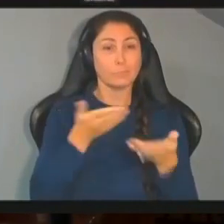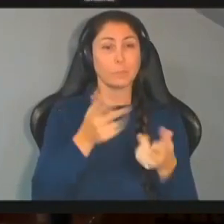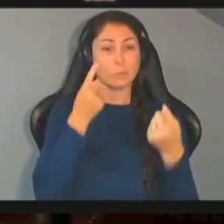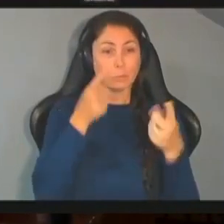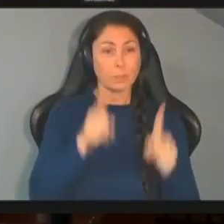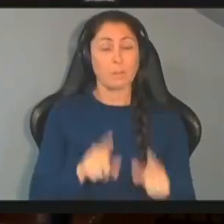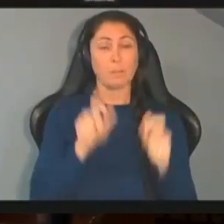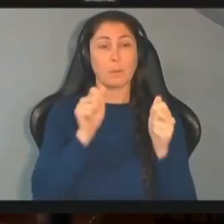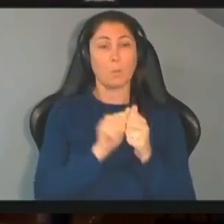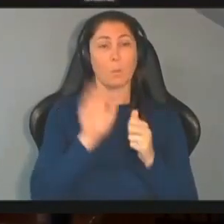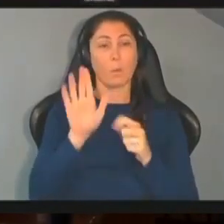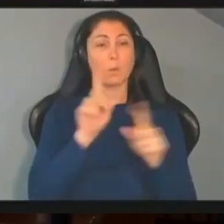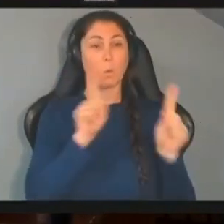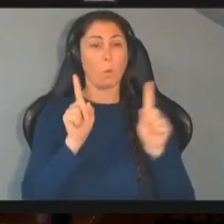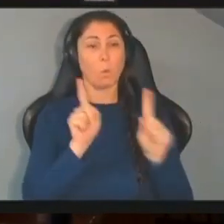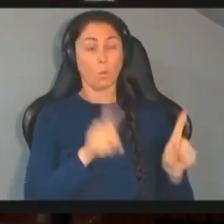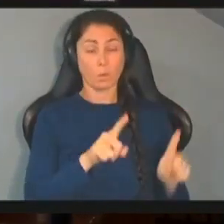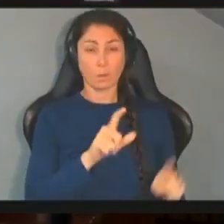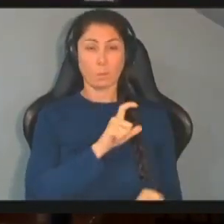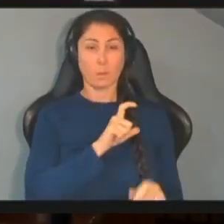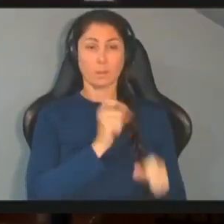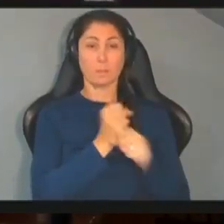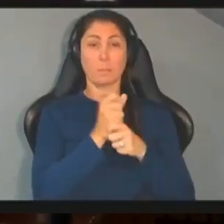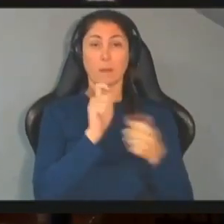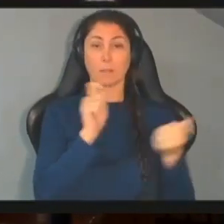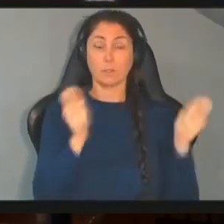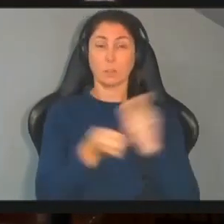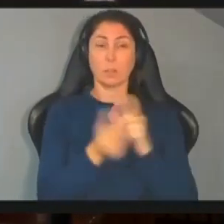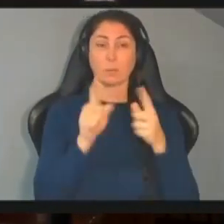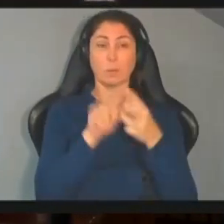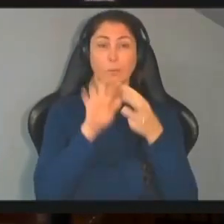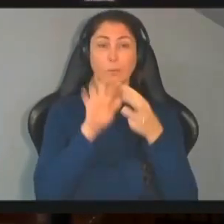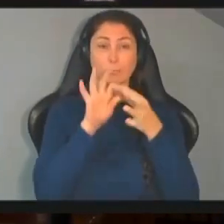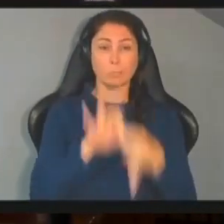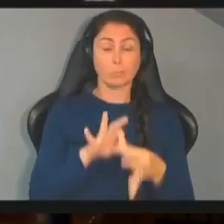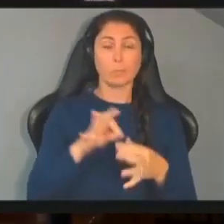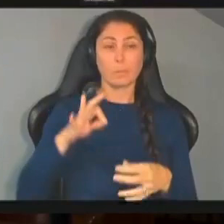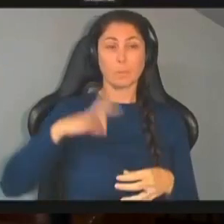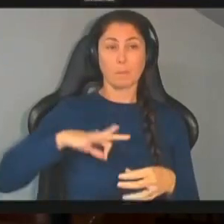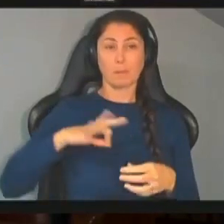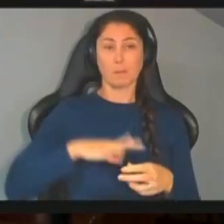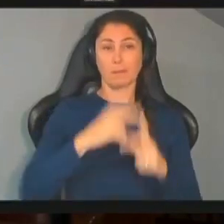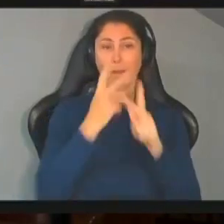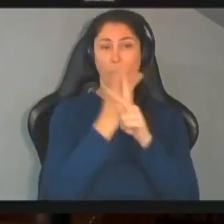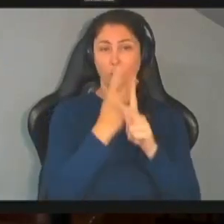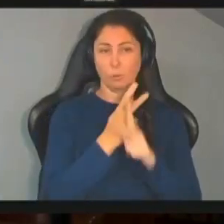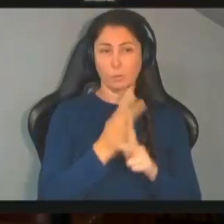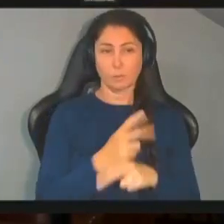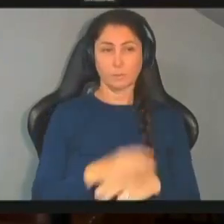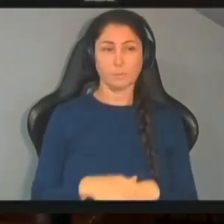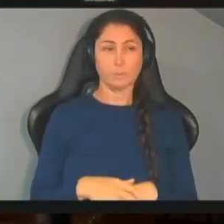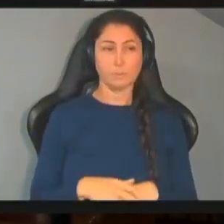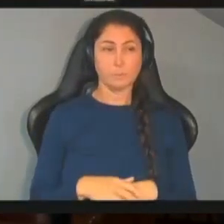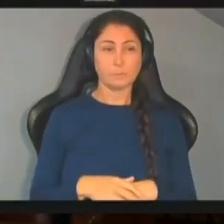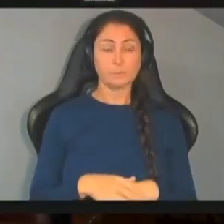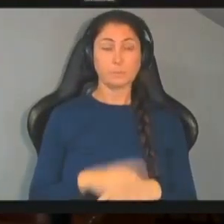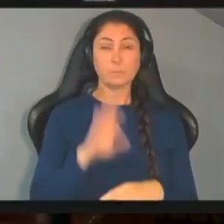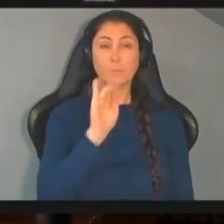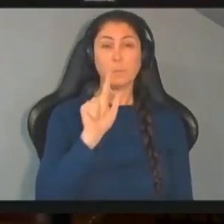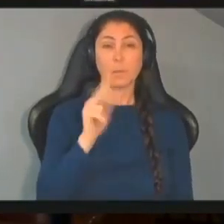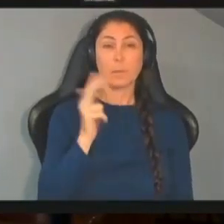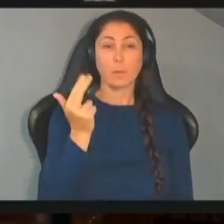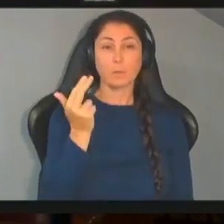of Police, and make changes to associated benefit calculations. And Bill 1314,